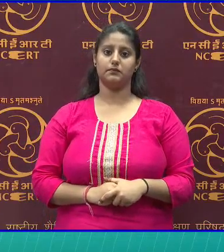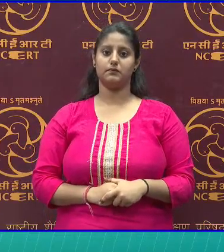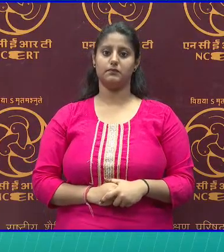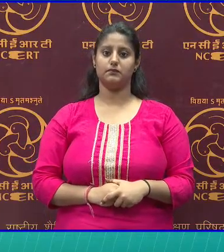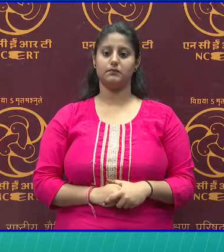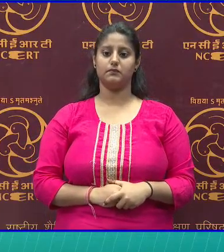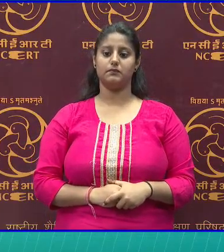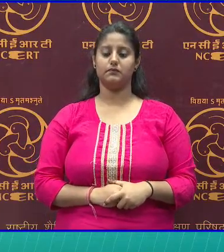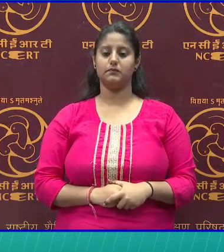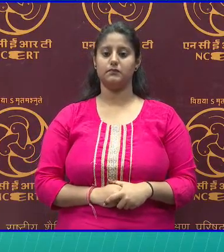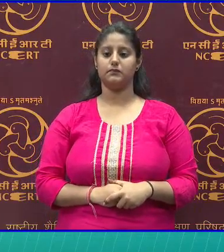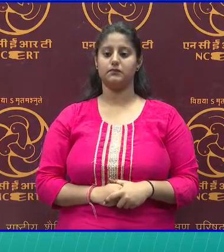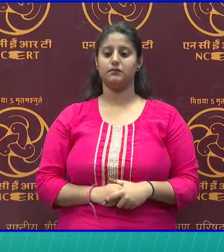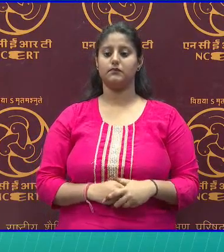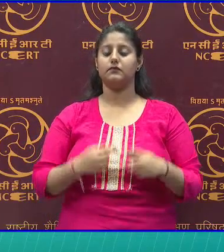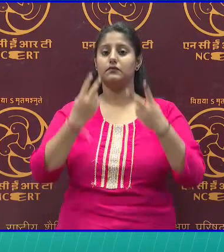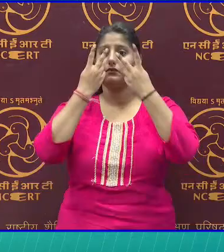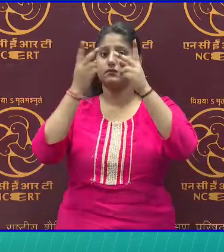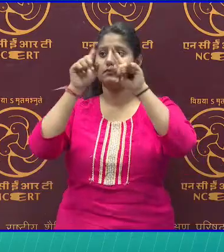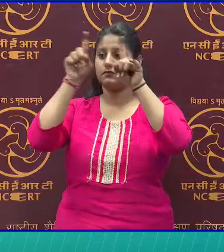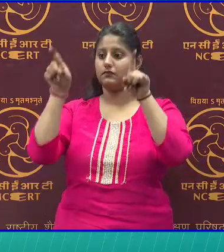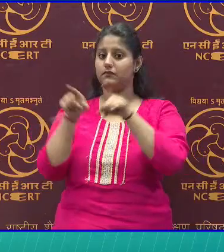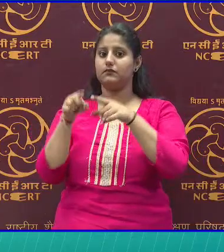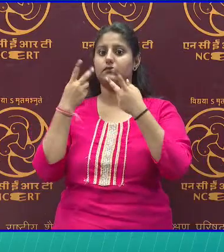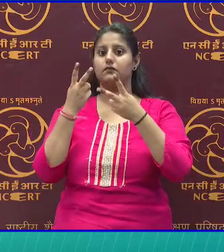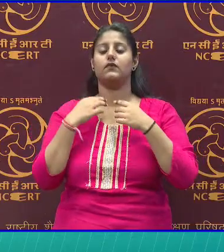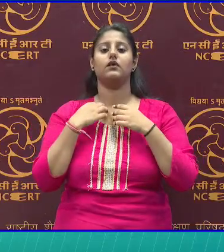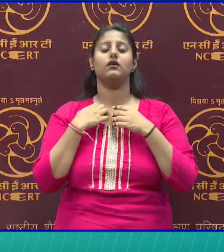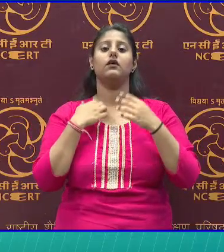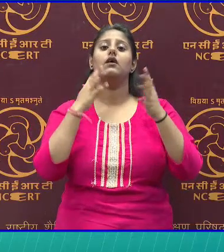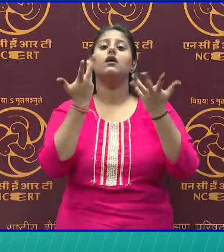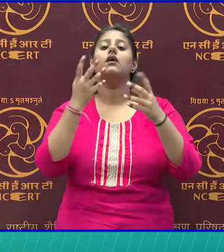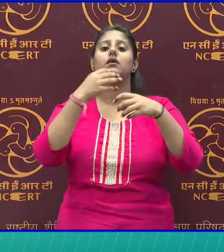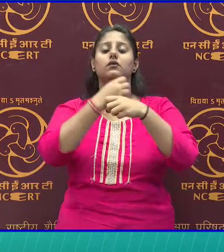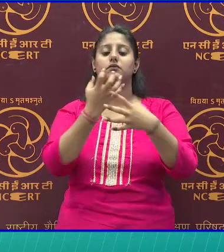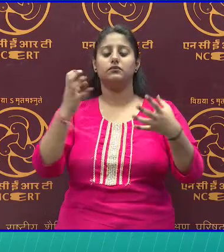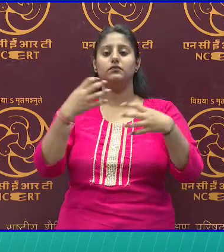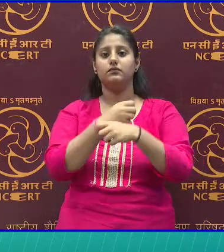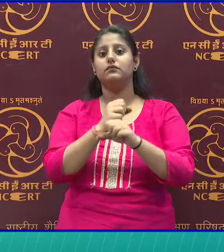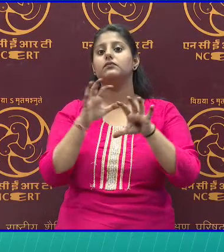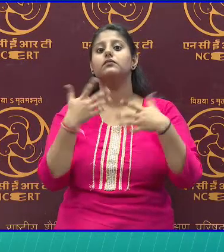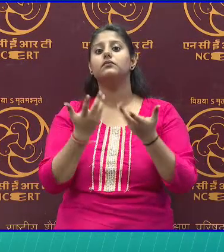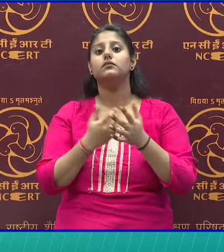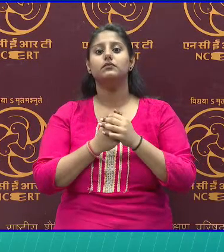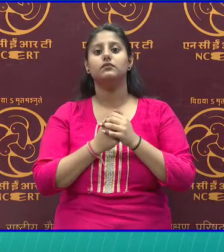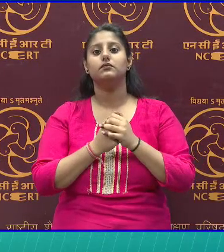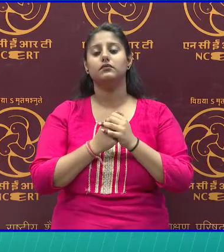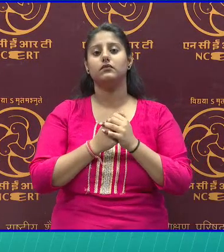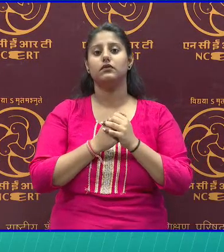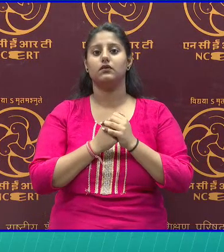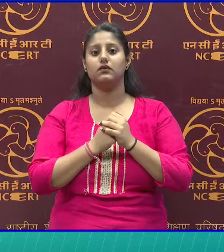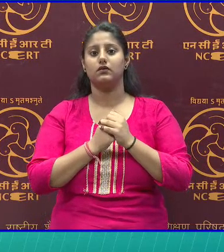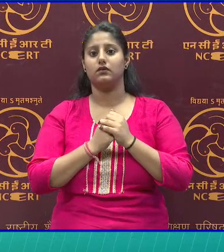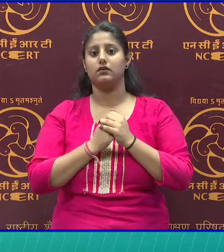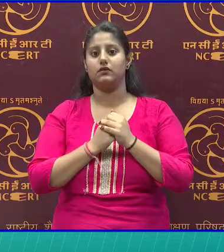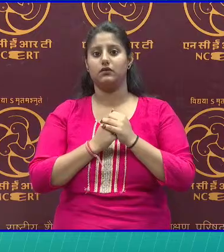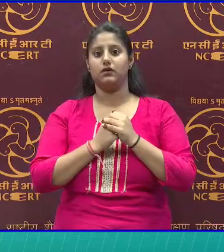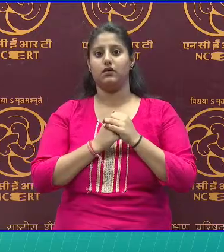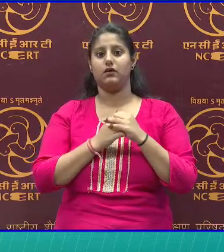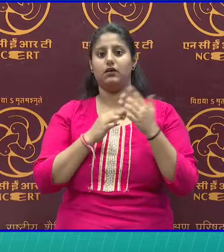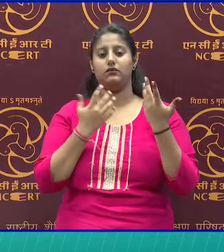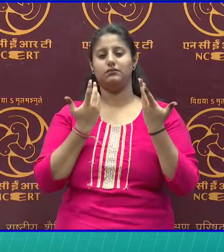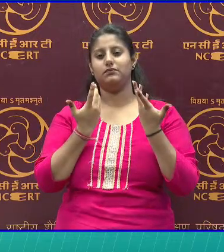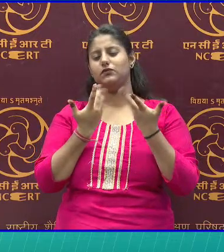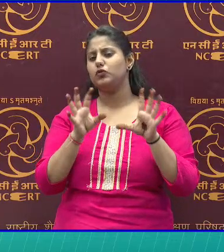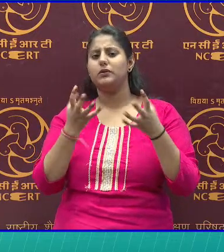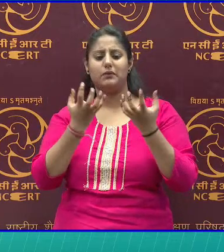Yeah. Here you can see that how things are made, we have certain activity. This, the one that you are saying, that we can at least know whatever